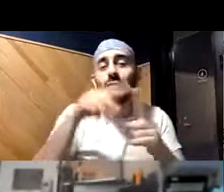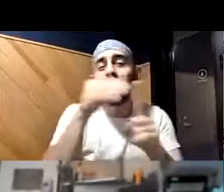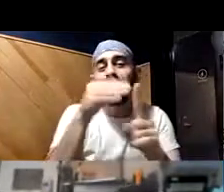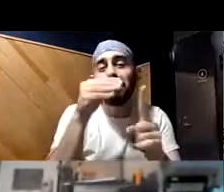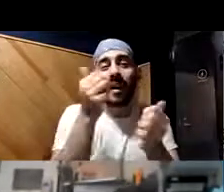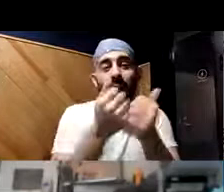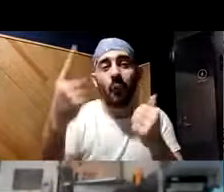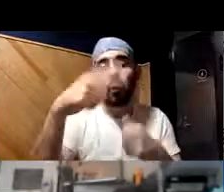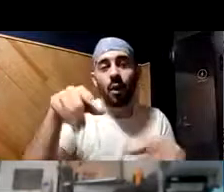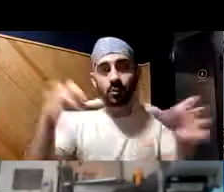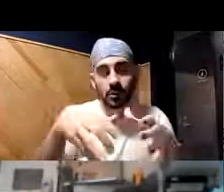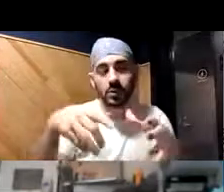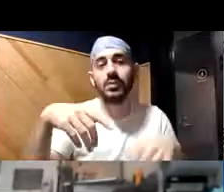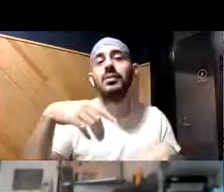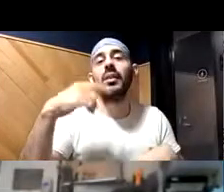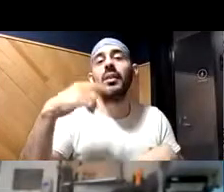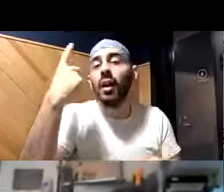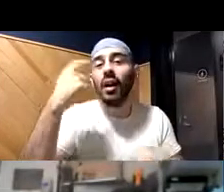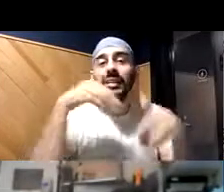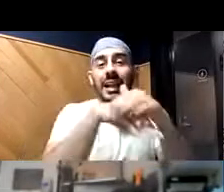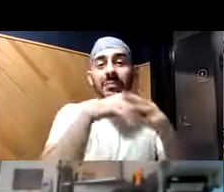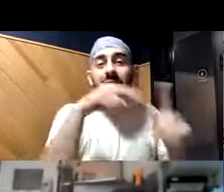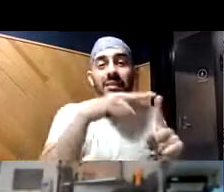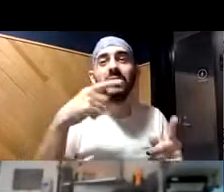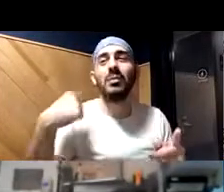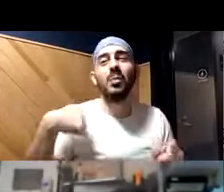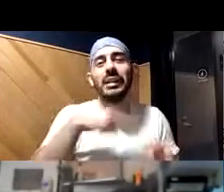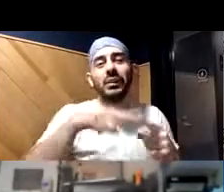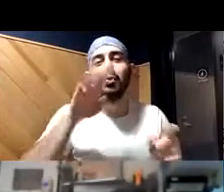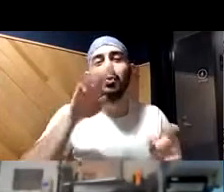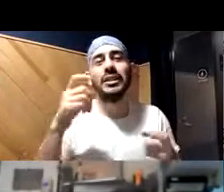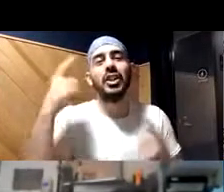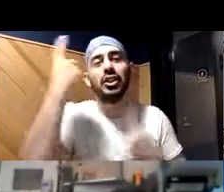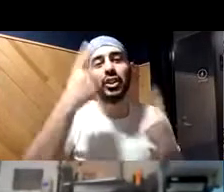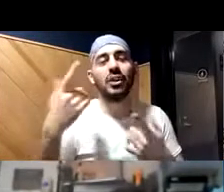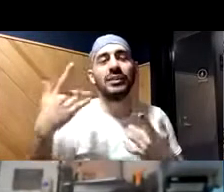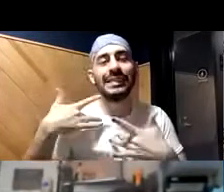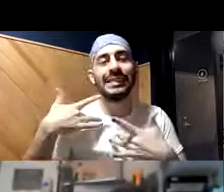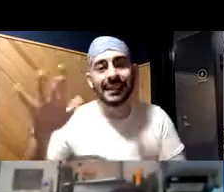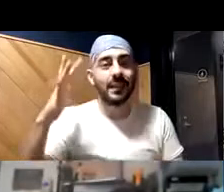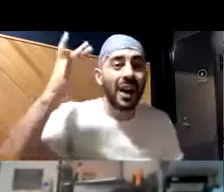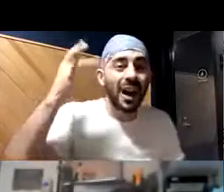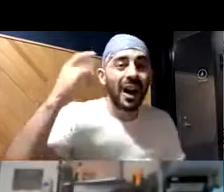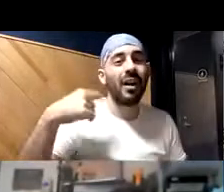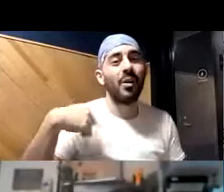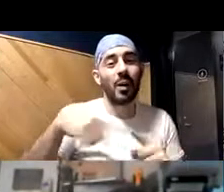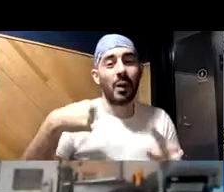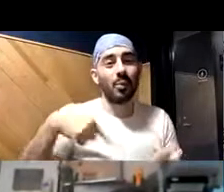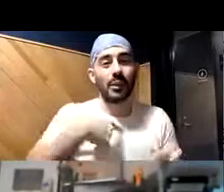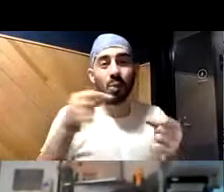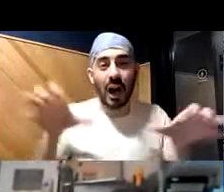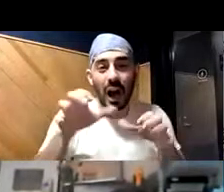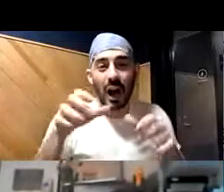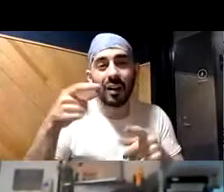So I want to just remind everyone here that when you're talking about accessibility,